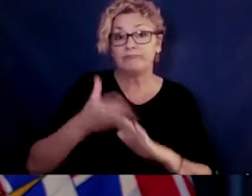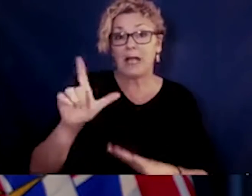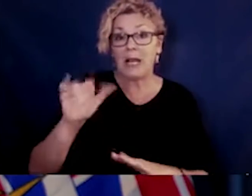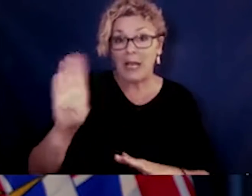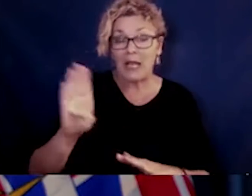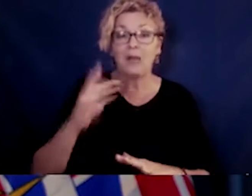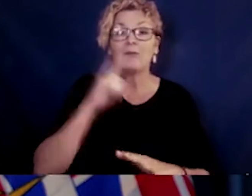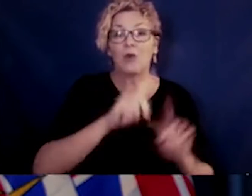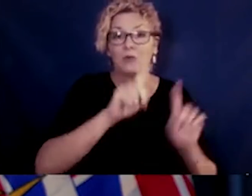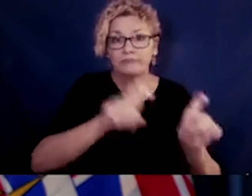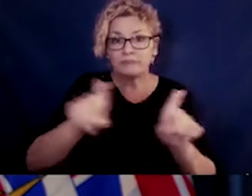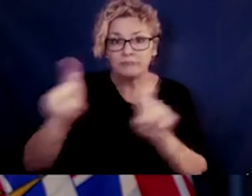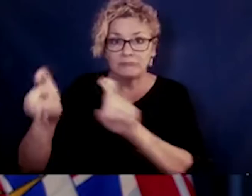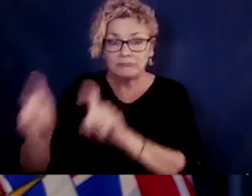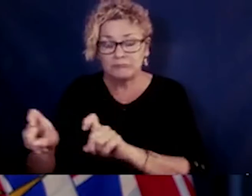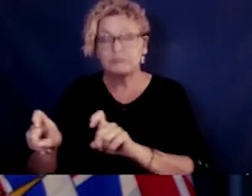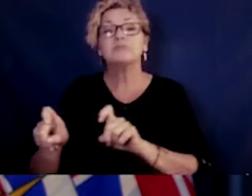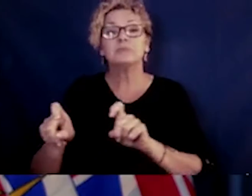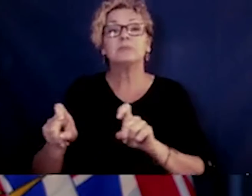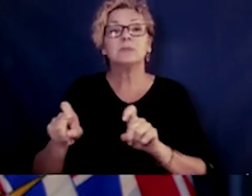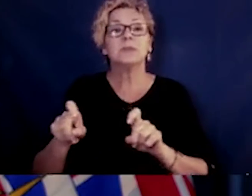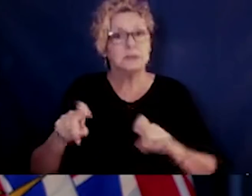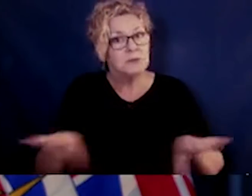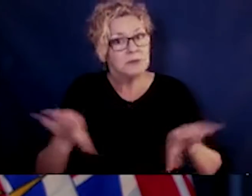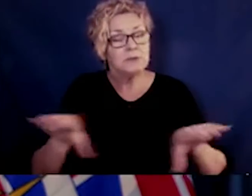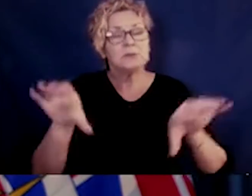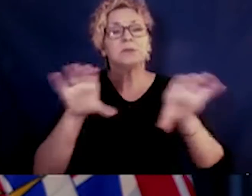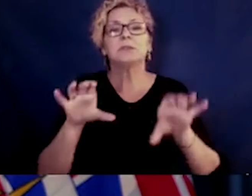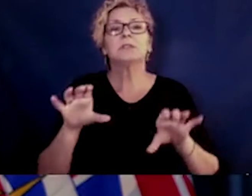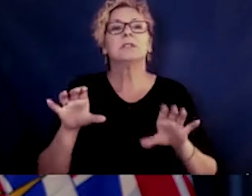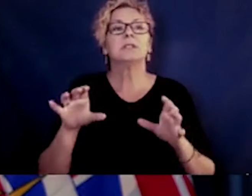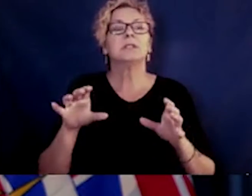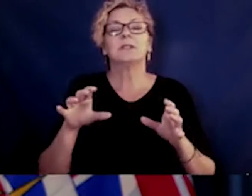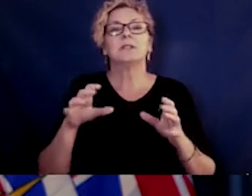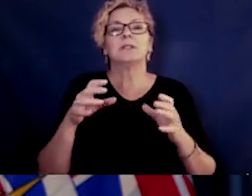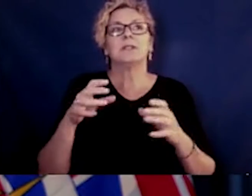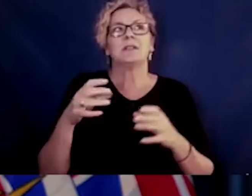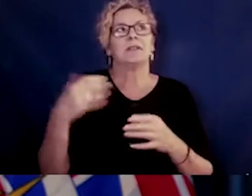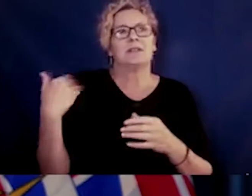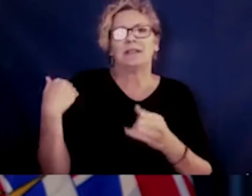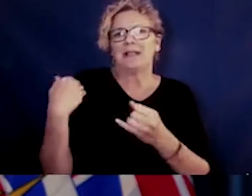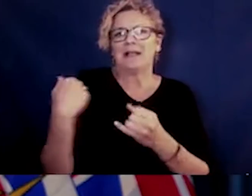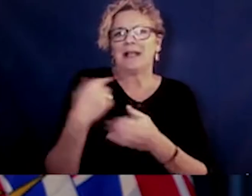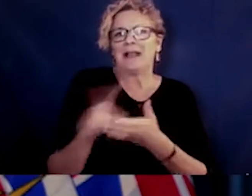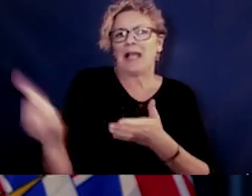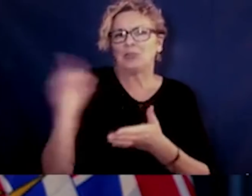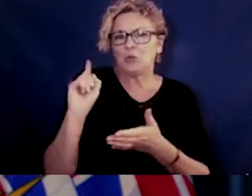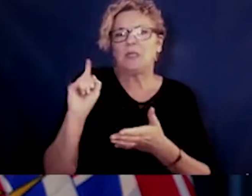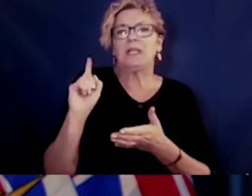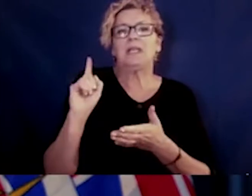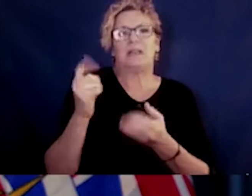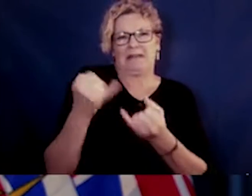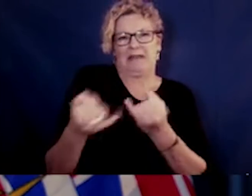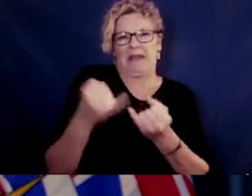as well. These tests identified new community cases and exposures, which tells us again that our testing strategy